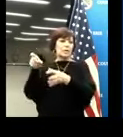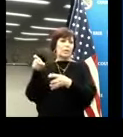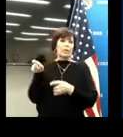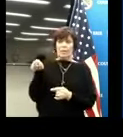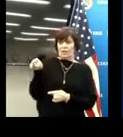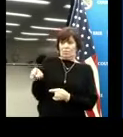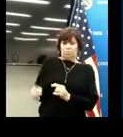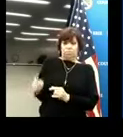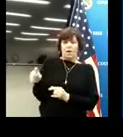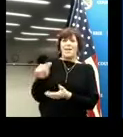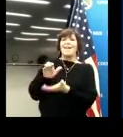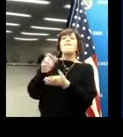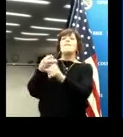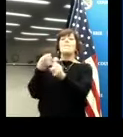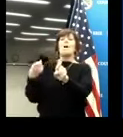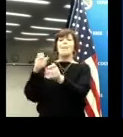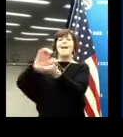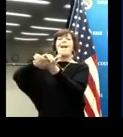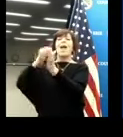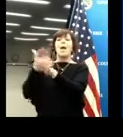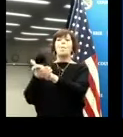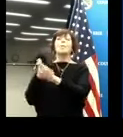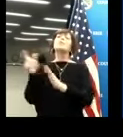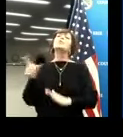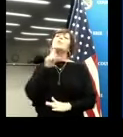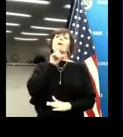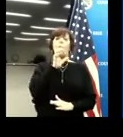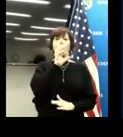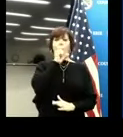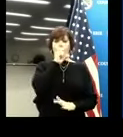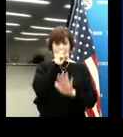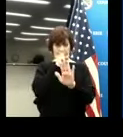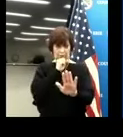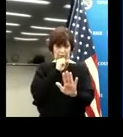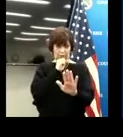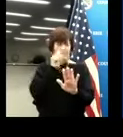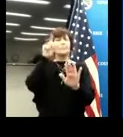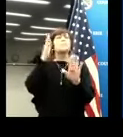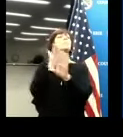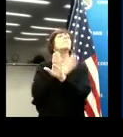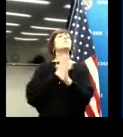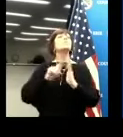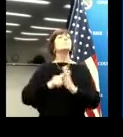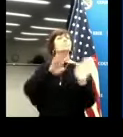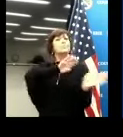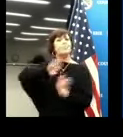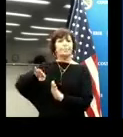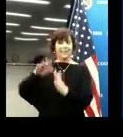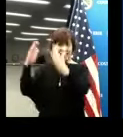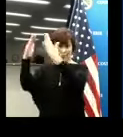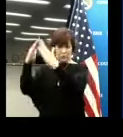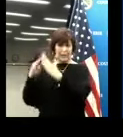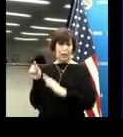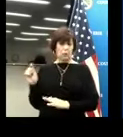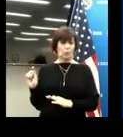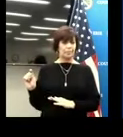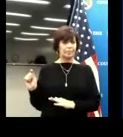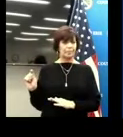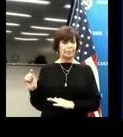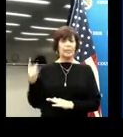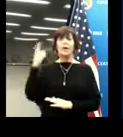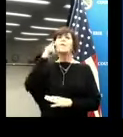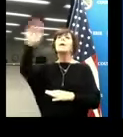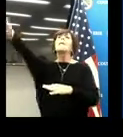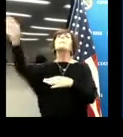community, the town of Hamburg. So orange effective, and I want to say before I begin this regarding the towns, for the